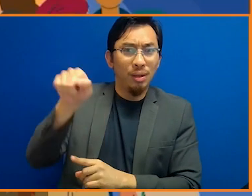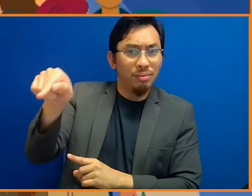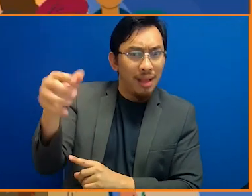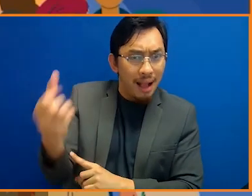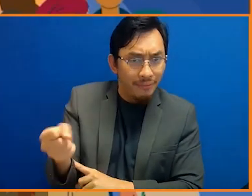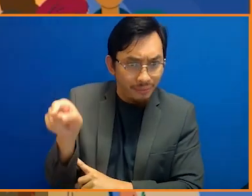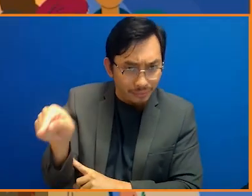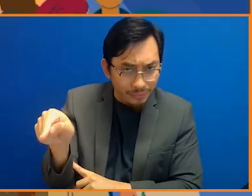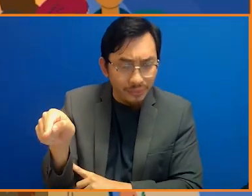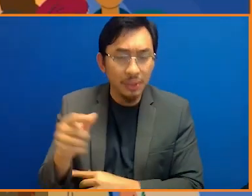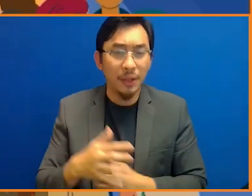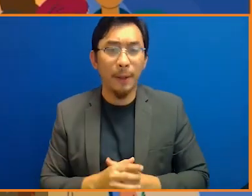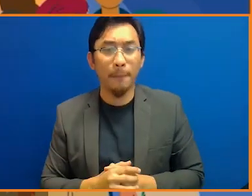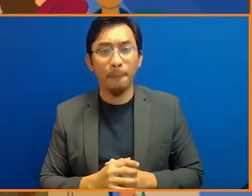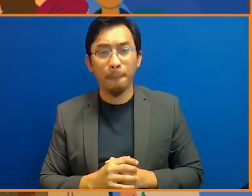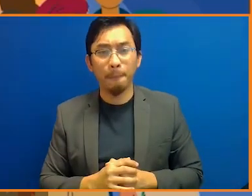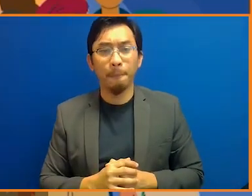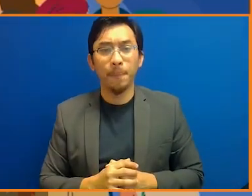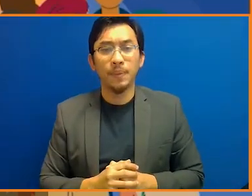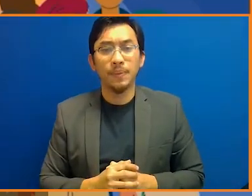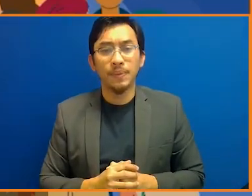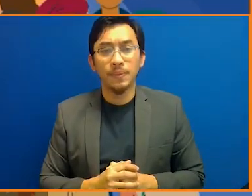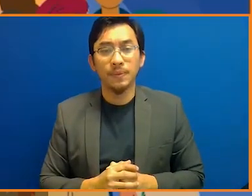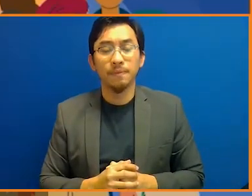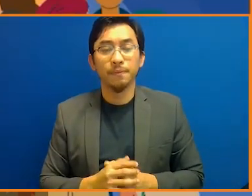issues. And so